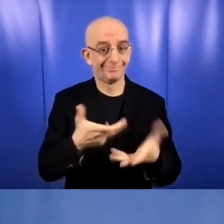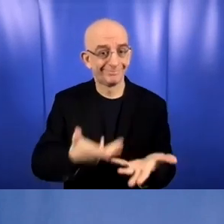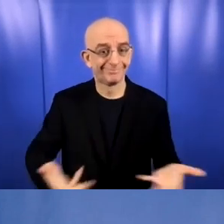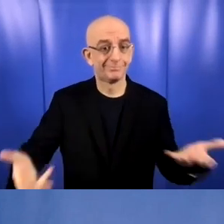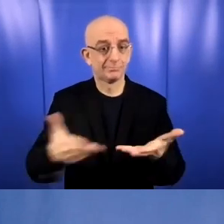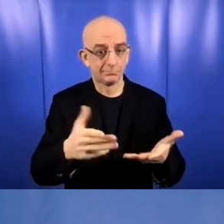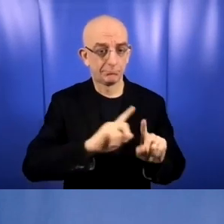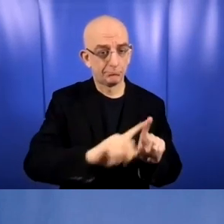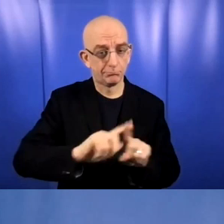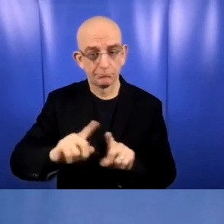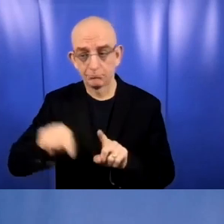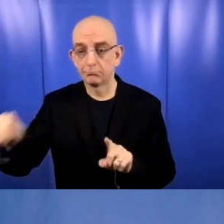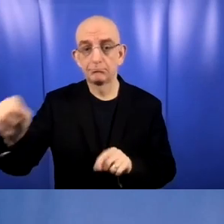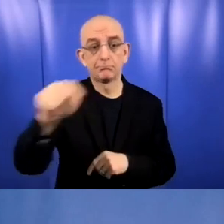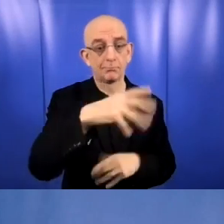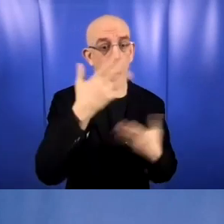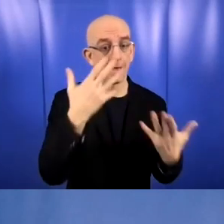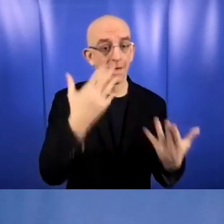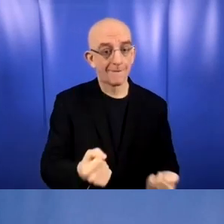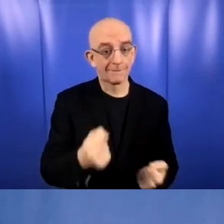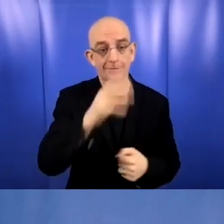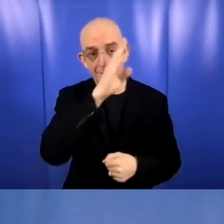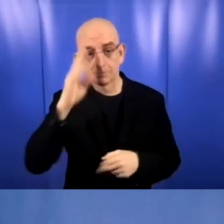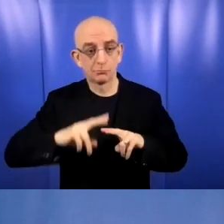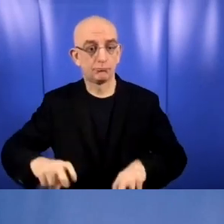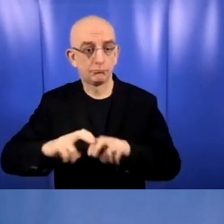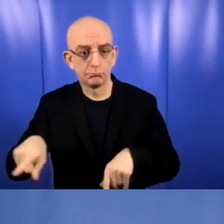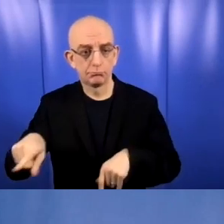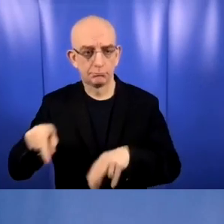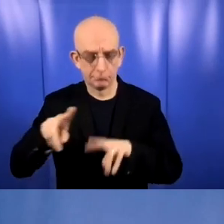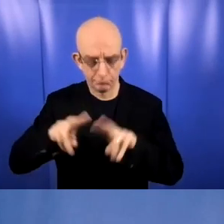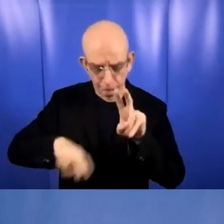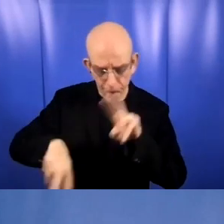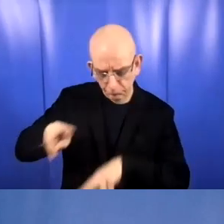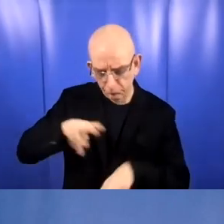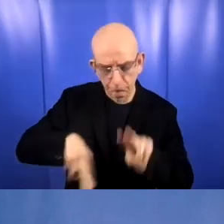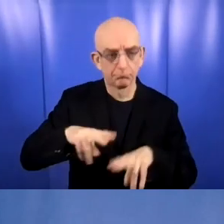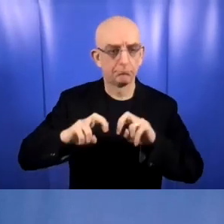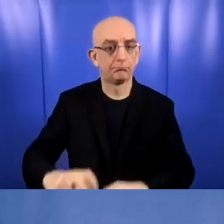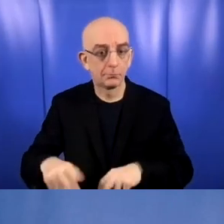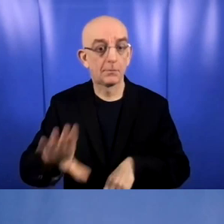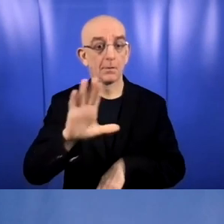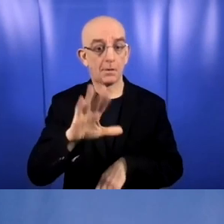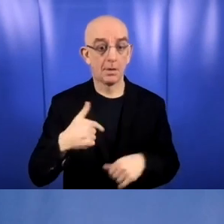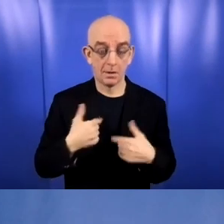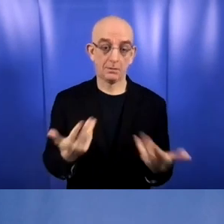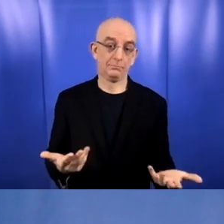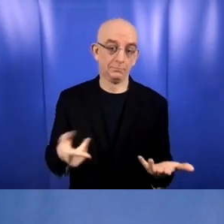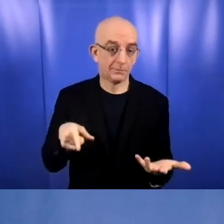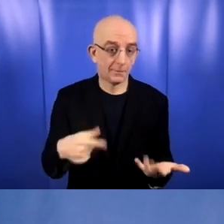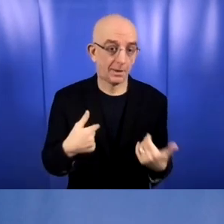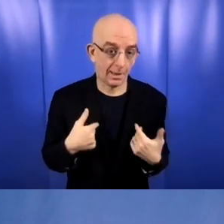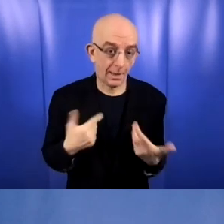for multi-country data collected under a common methodology. Now, UNHCR utilizes the